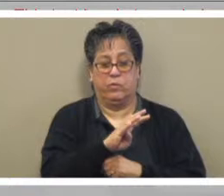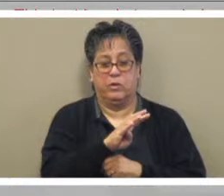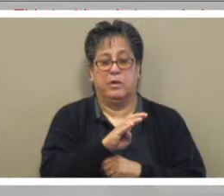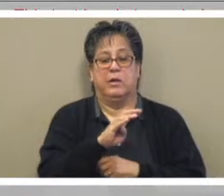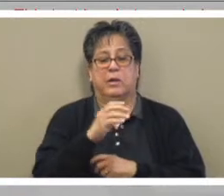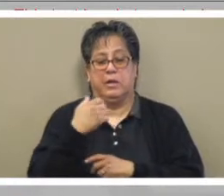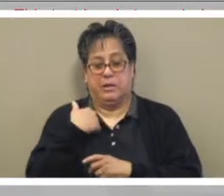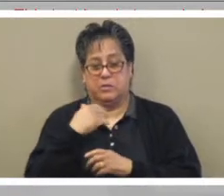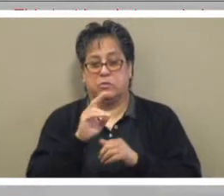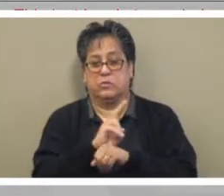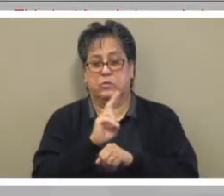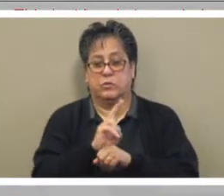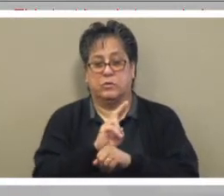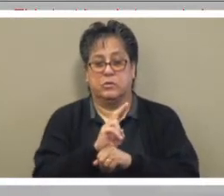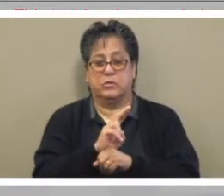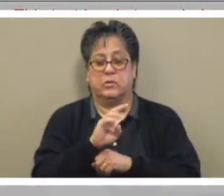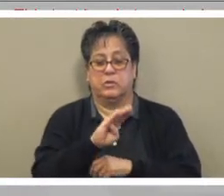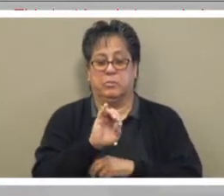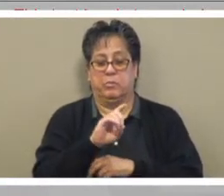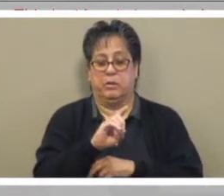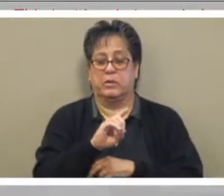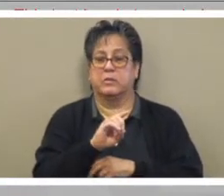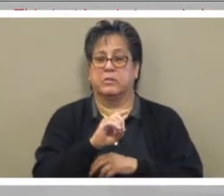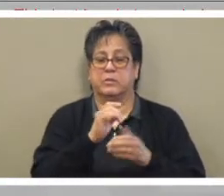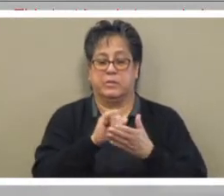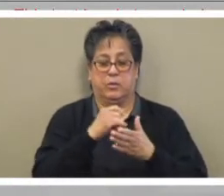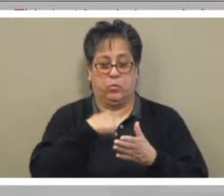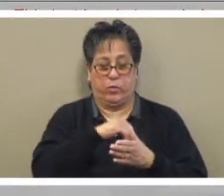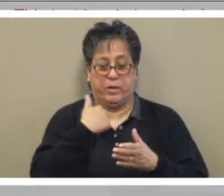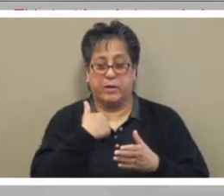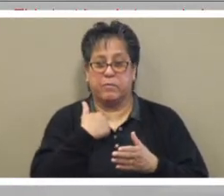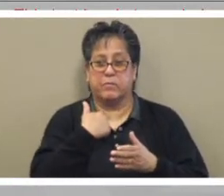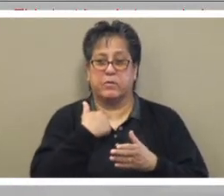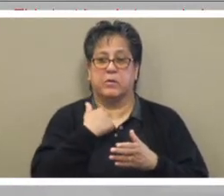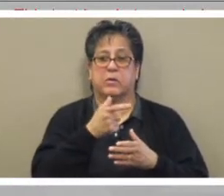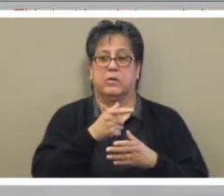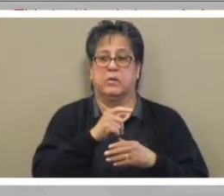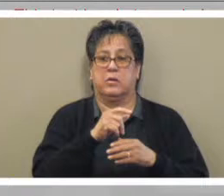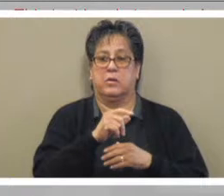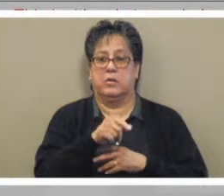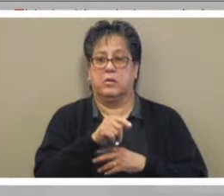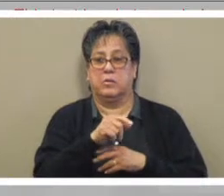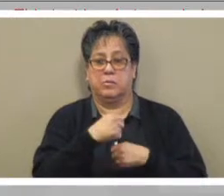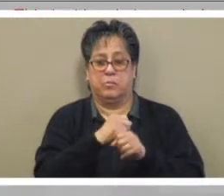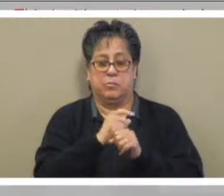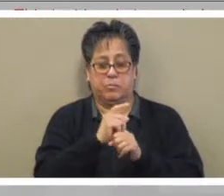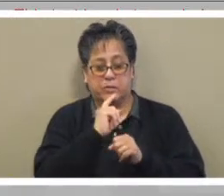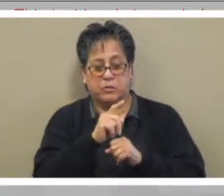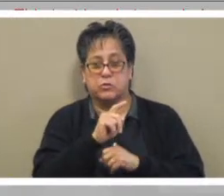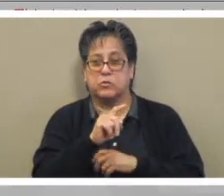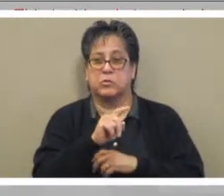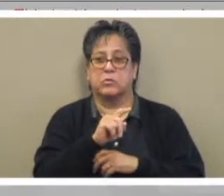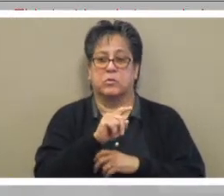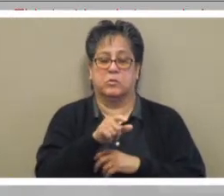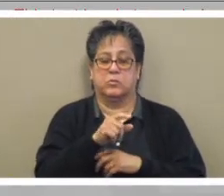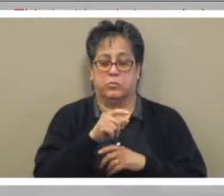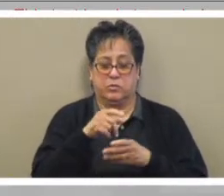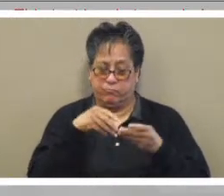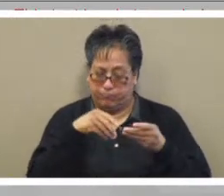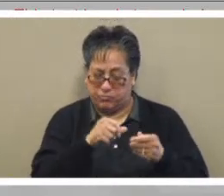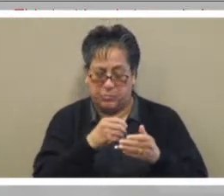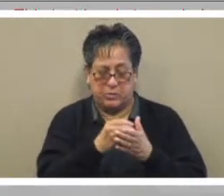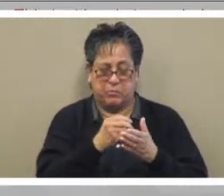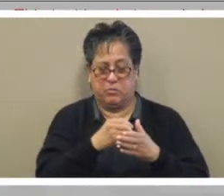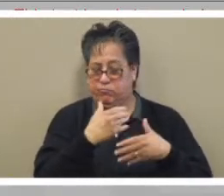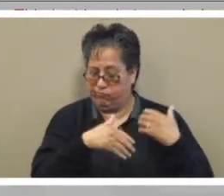We're utilizing, again, the bond proceeds that we have on hand, and pushing Sam to make sure we're spending those money down as quickly as possible, get those